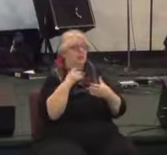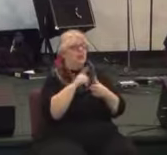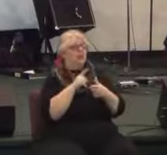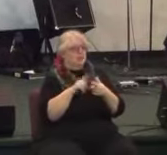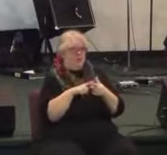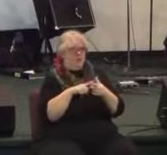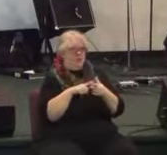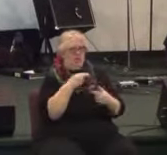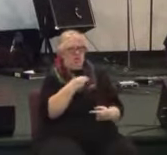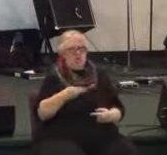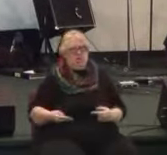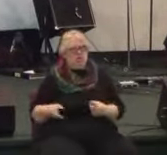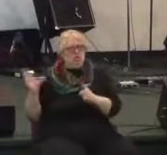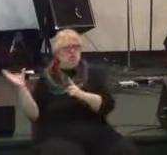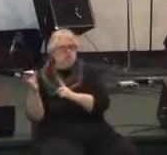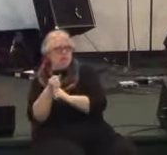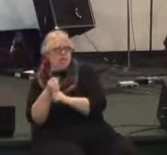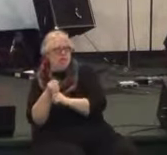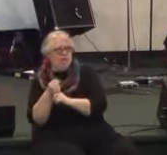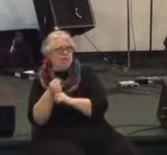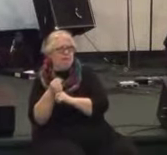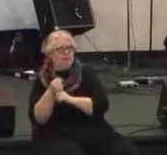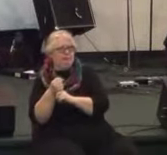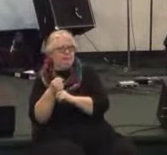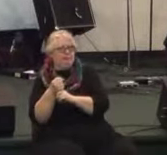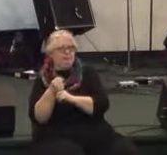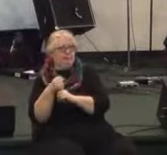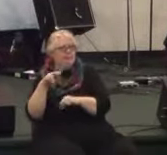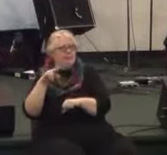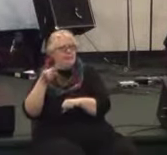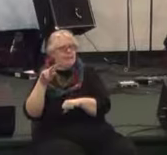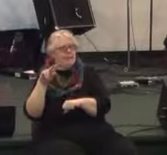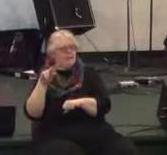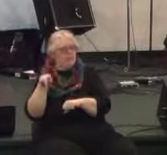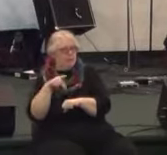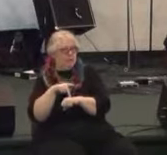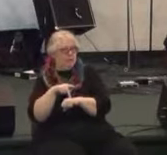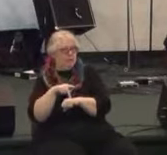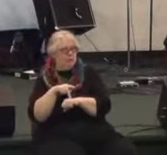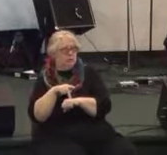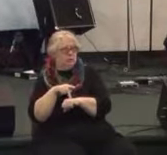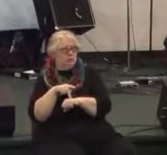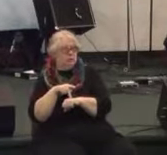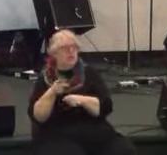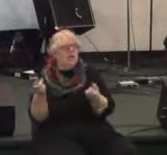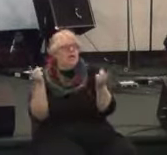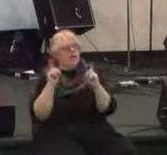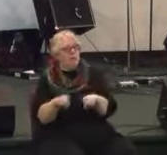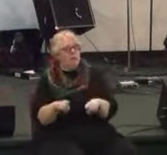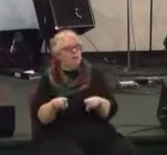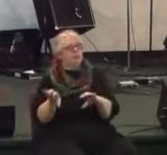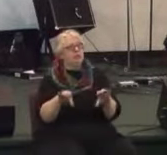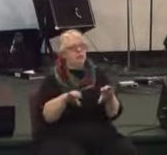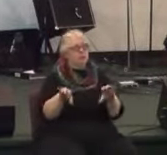also. This happened during the Feast of Unleavened Bread, which we know as